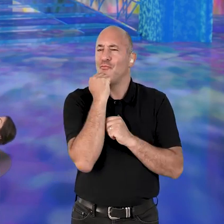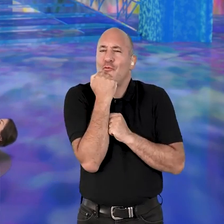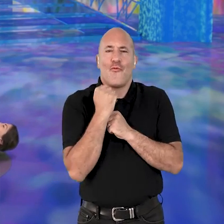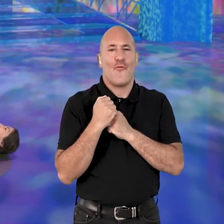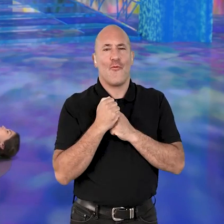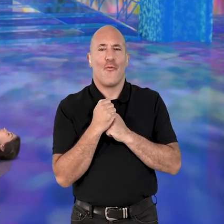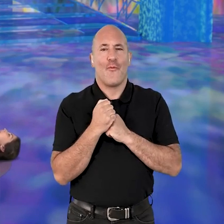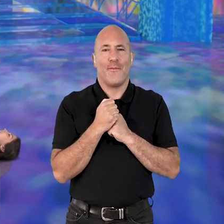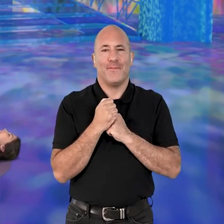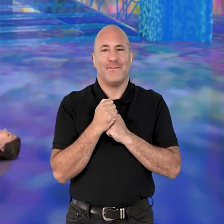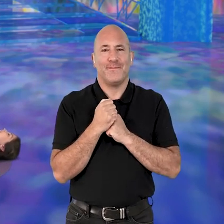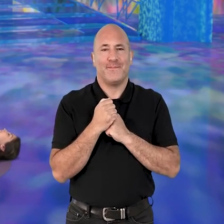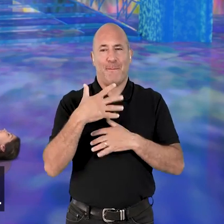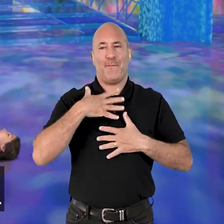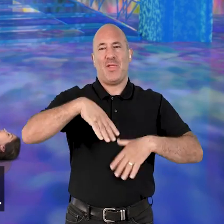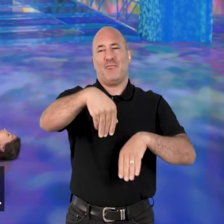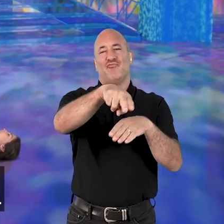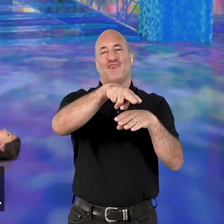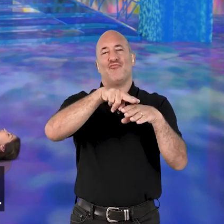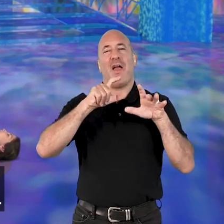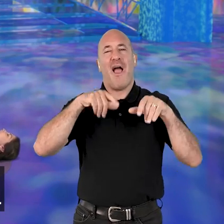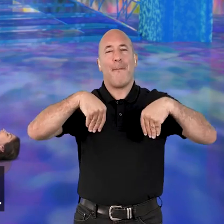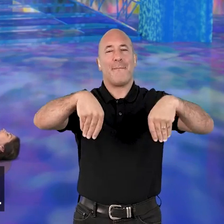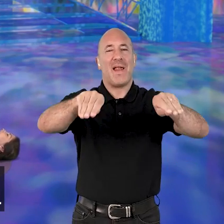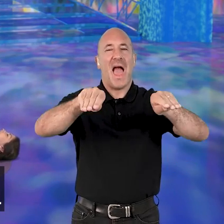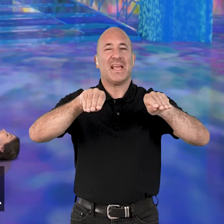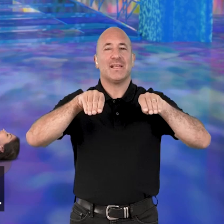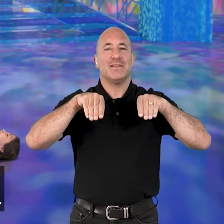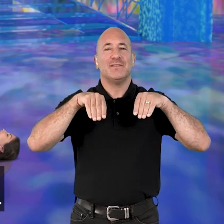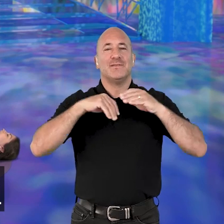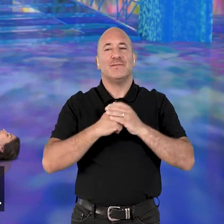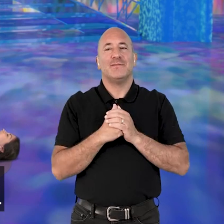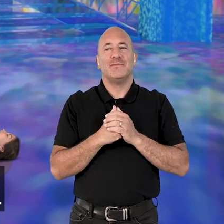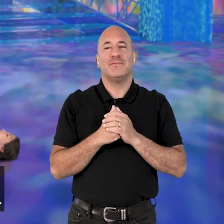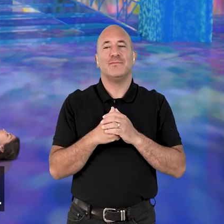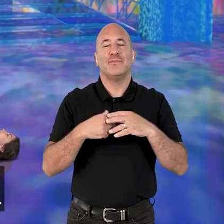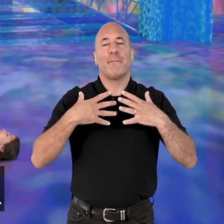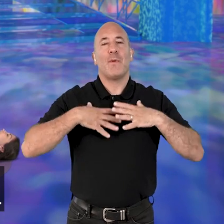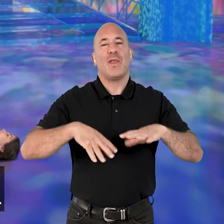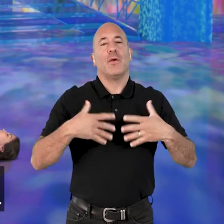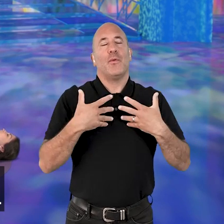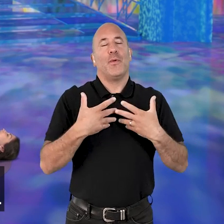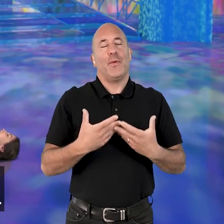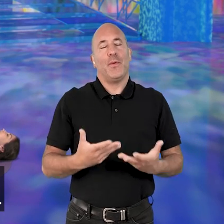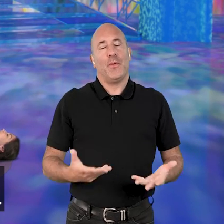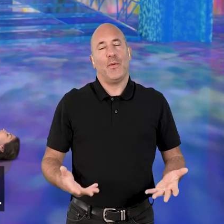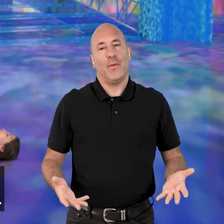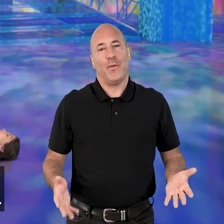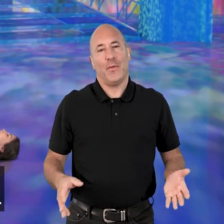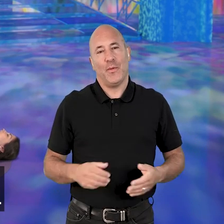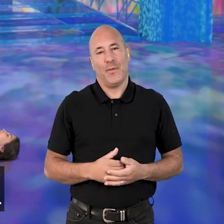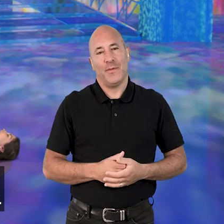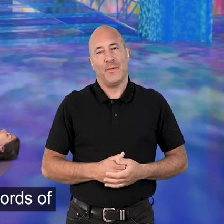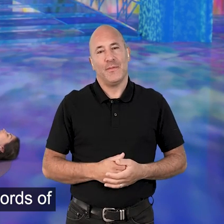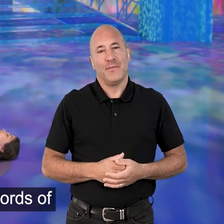our bodies all the way down on the soft, comfy blankets, and we let our bodies